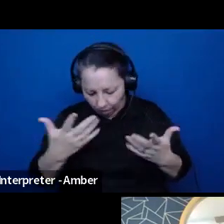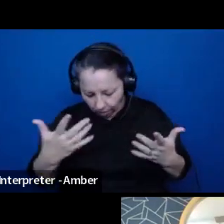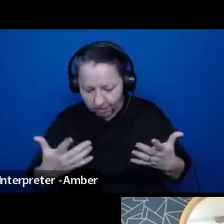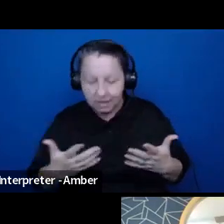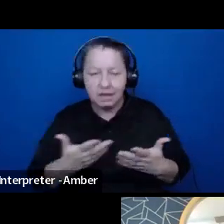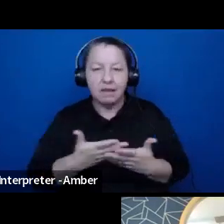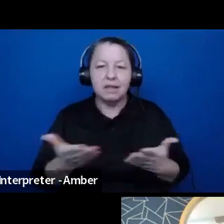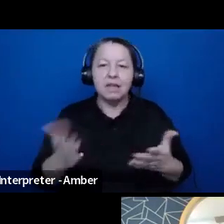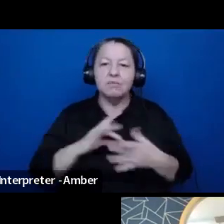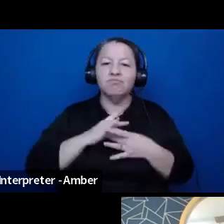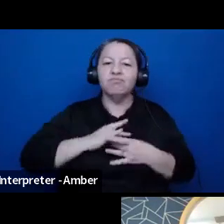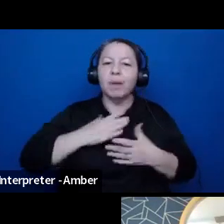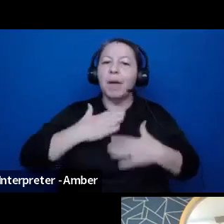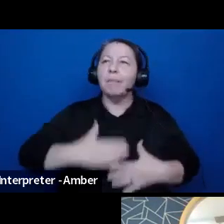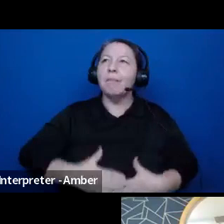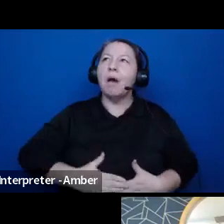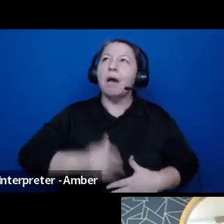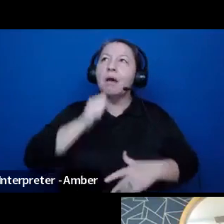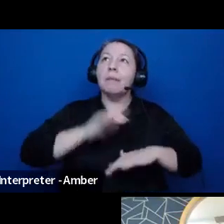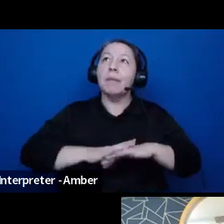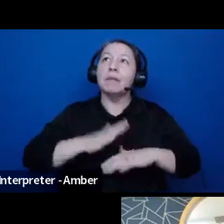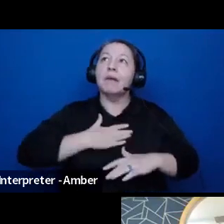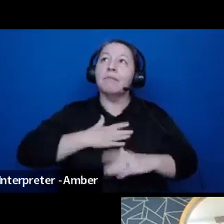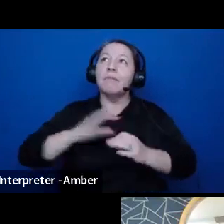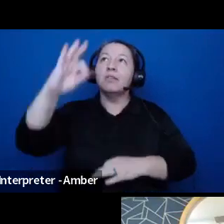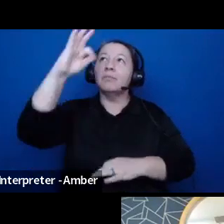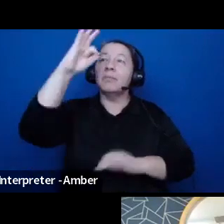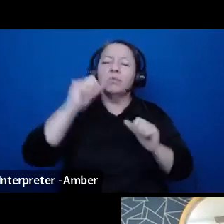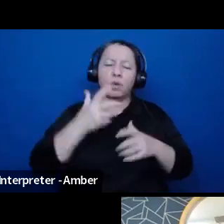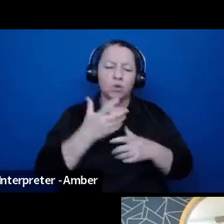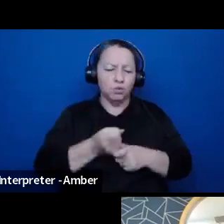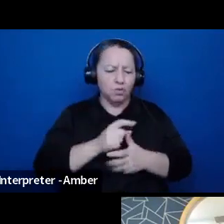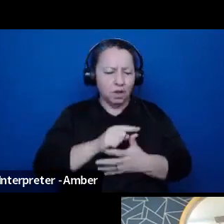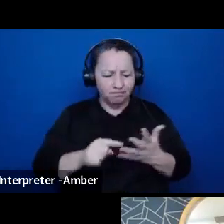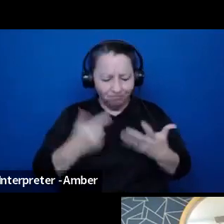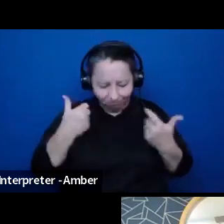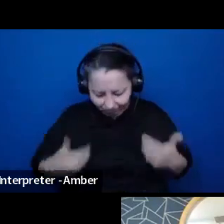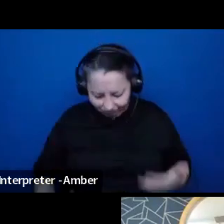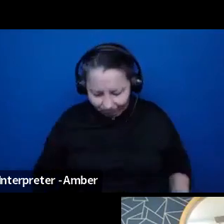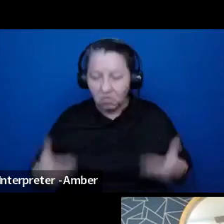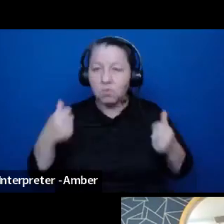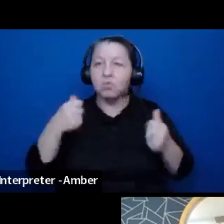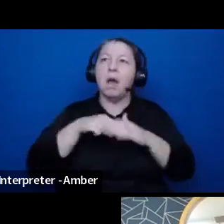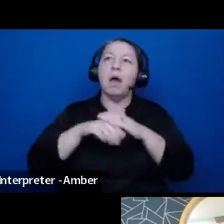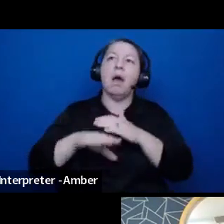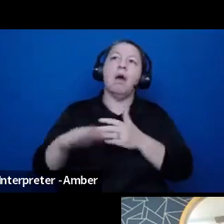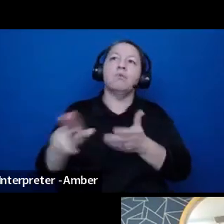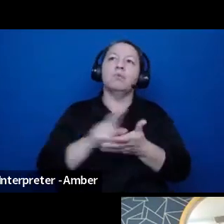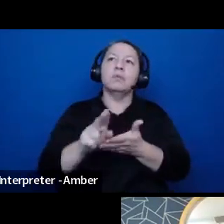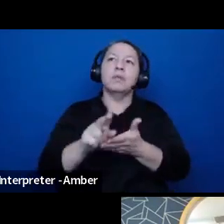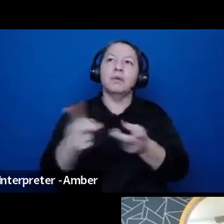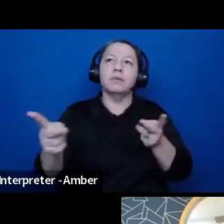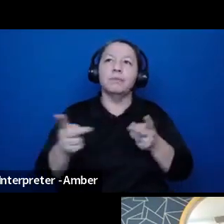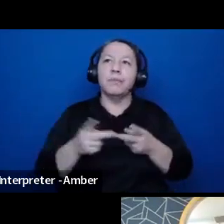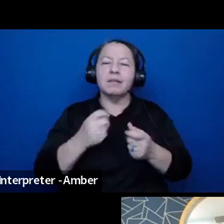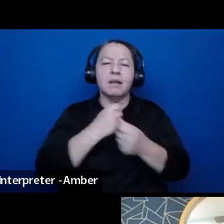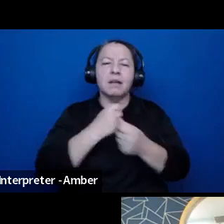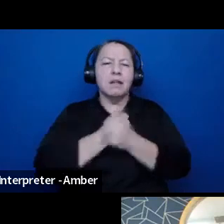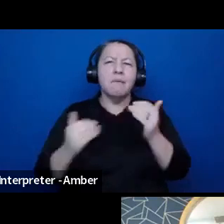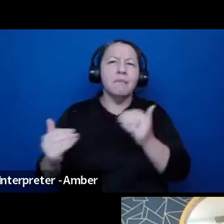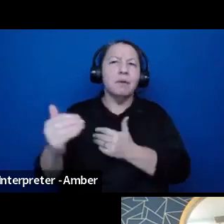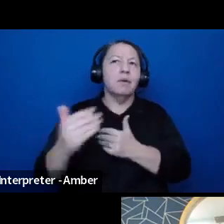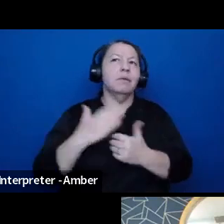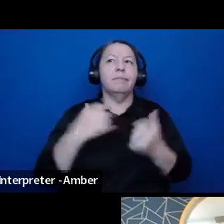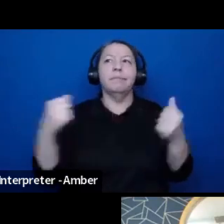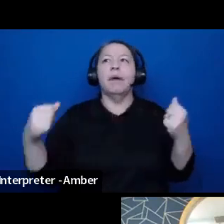my spirit teach me to trust these things so that I may enter the sacred space and love beyond my fear, and thus walk in